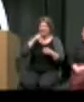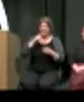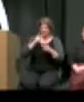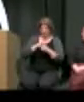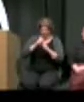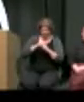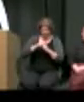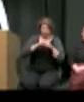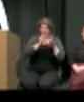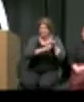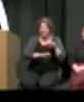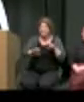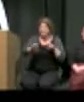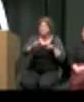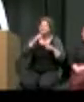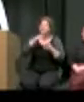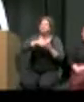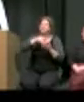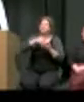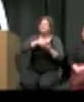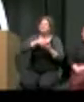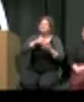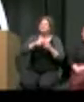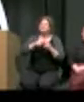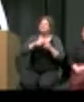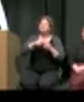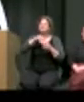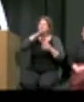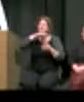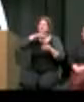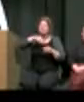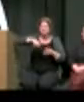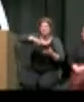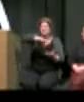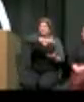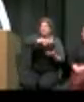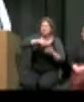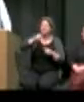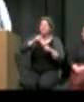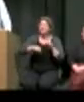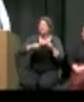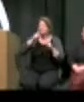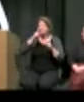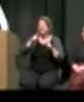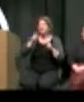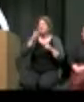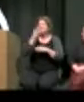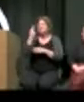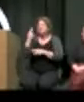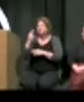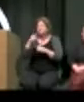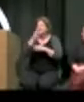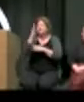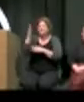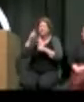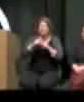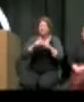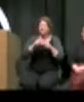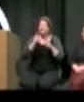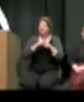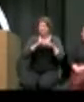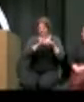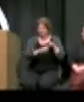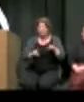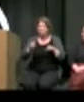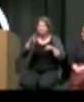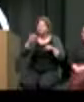pipes. We couldn't just fill in the area due to drainage and all the historical features. So we